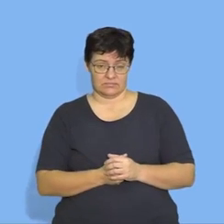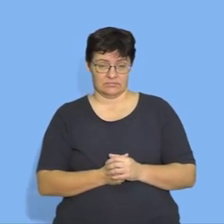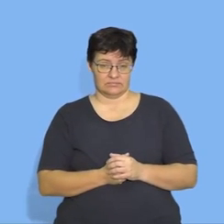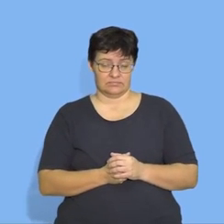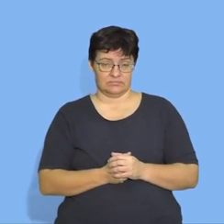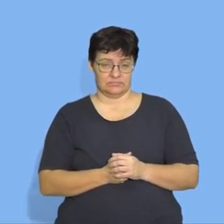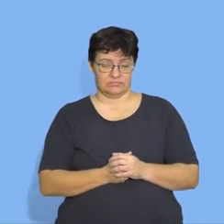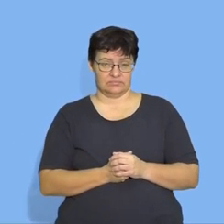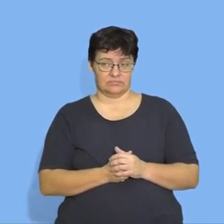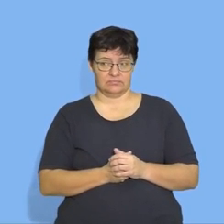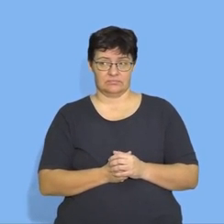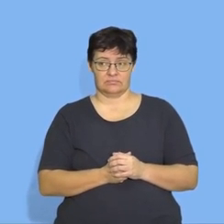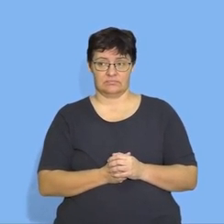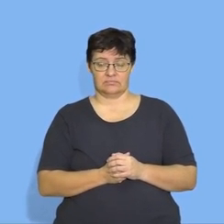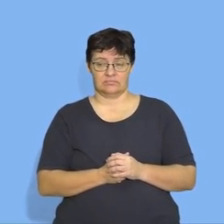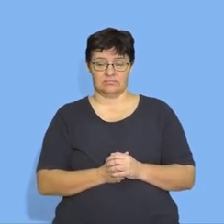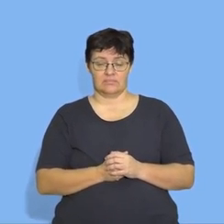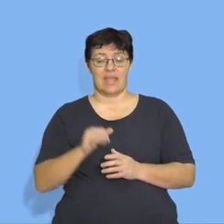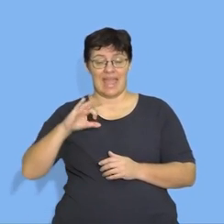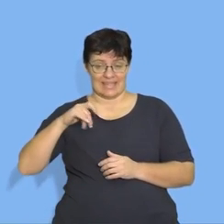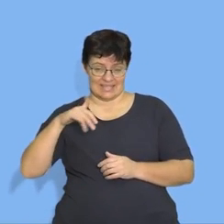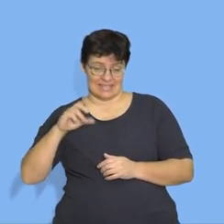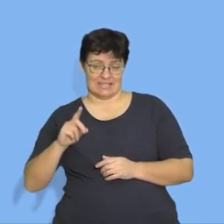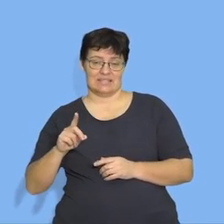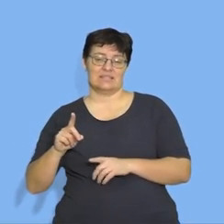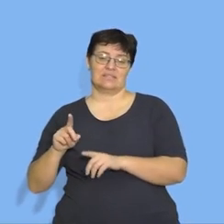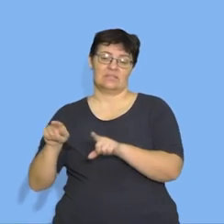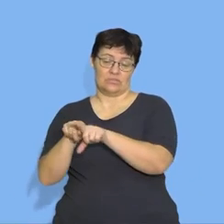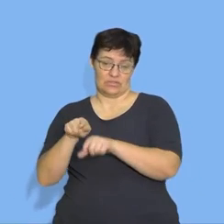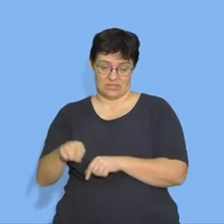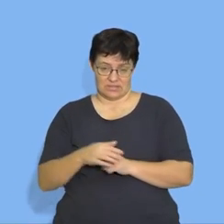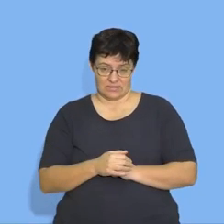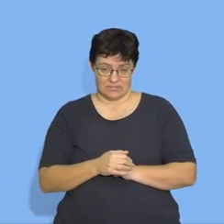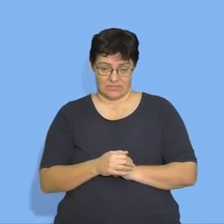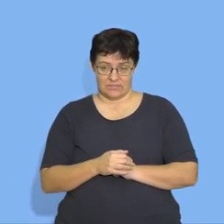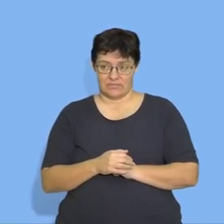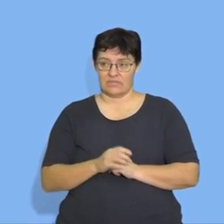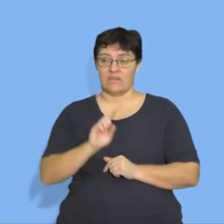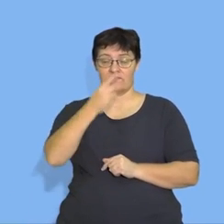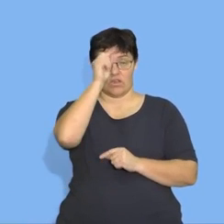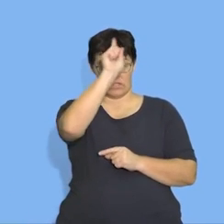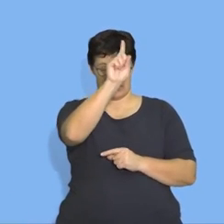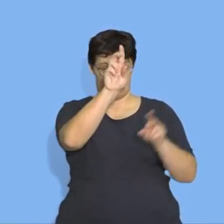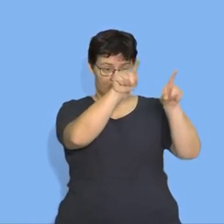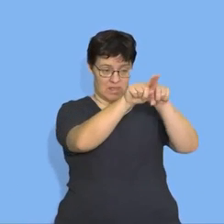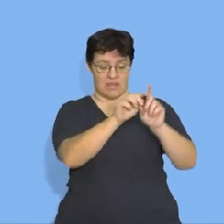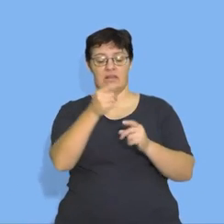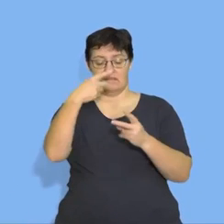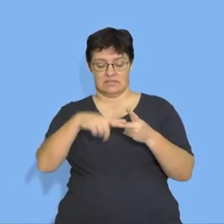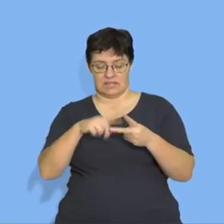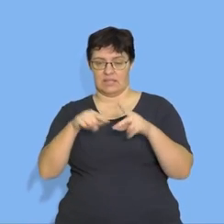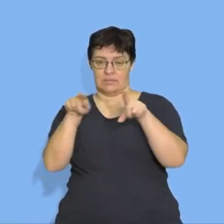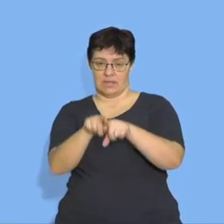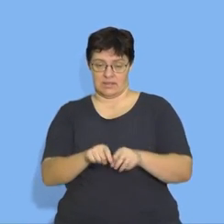actually our conjugate acid. So this is the first pair, and this is our second pair. So this is what basically it's